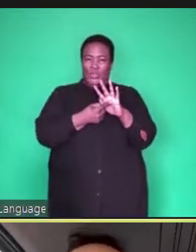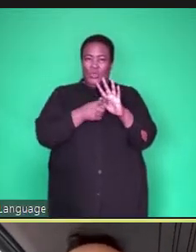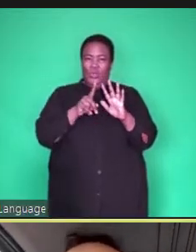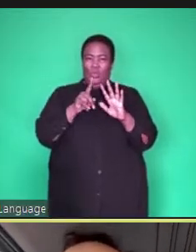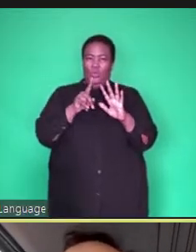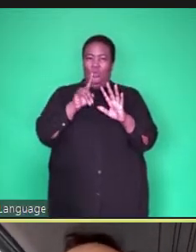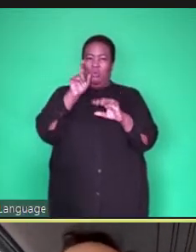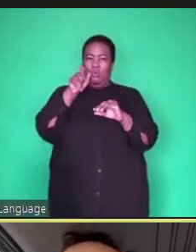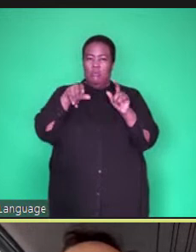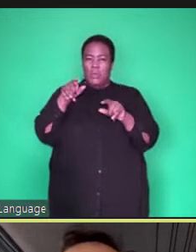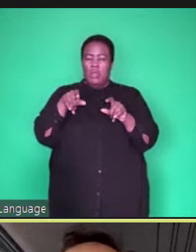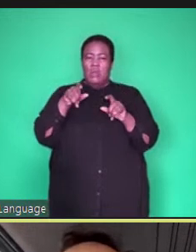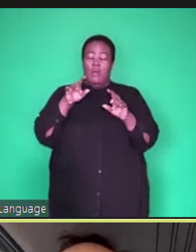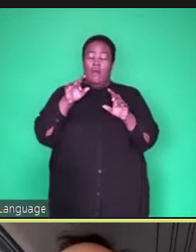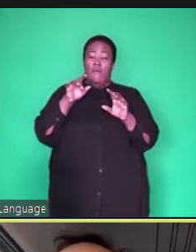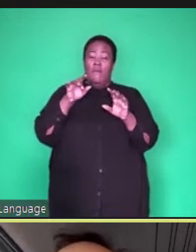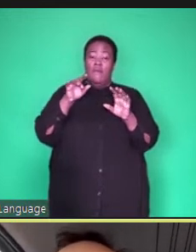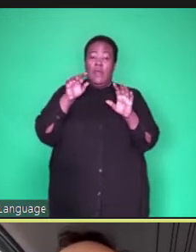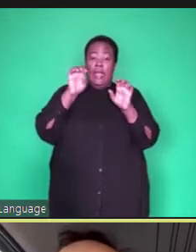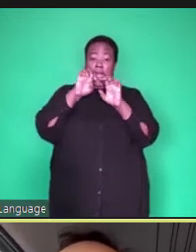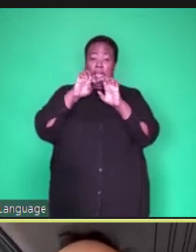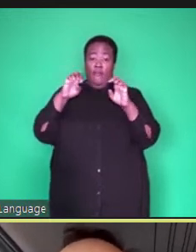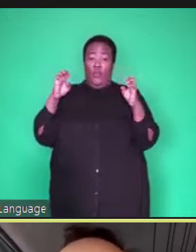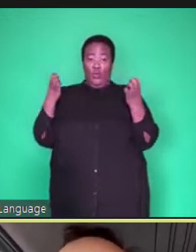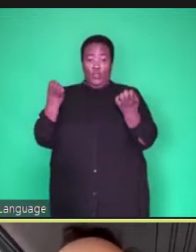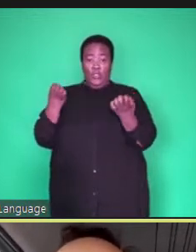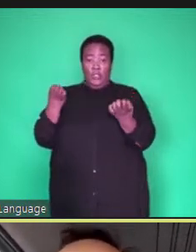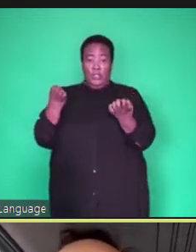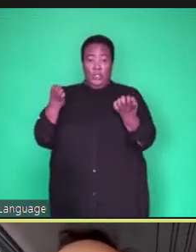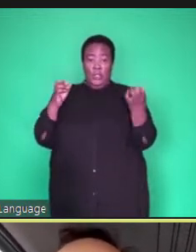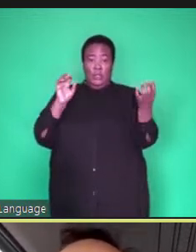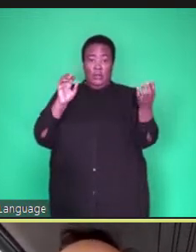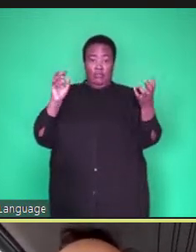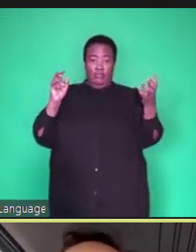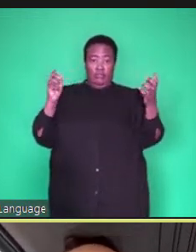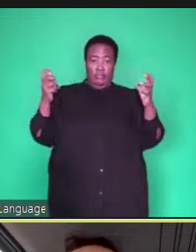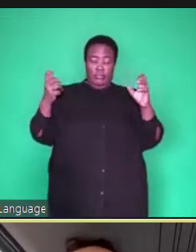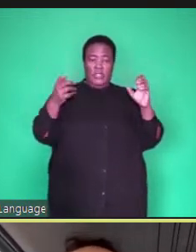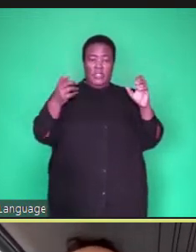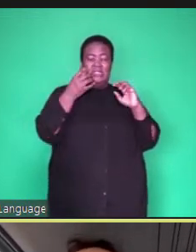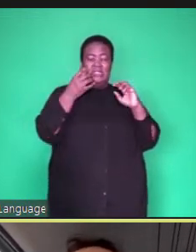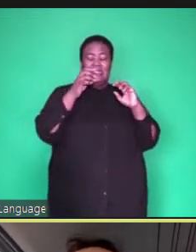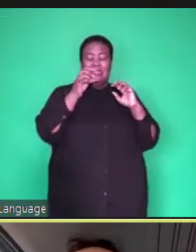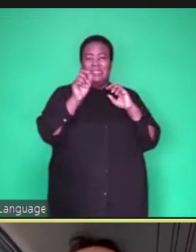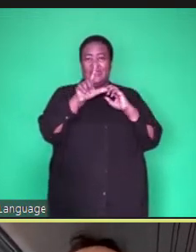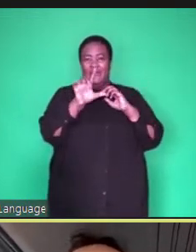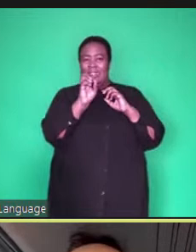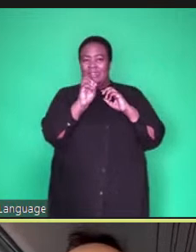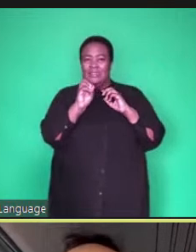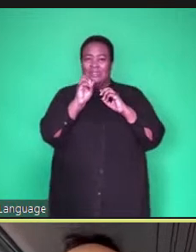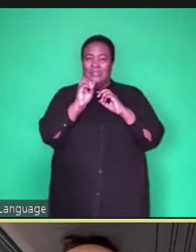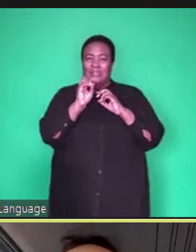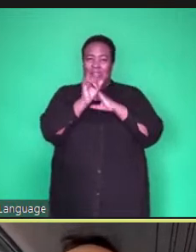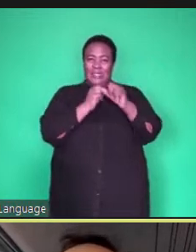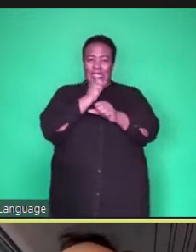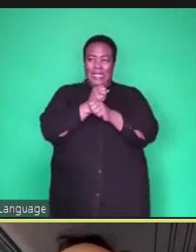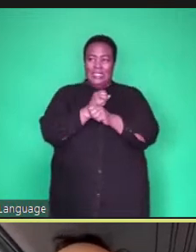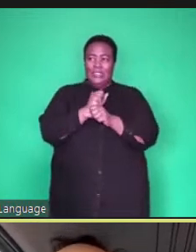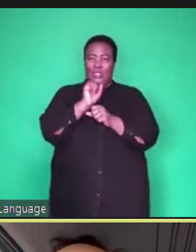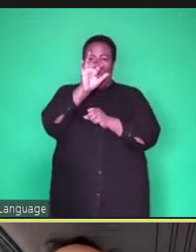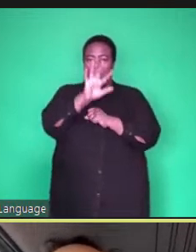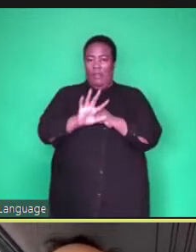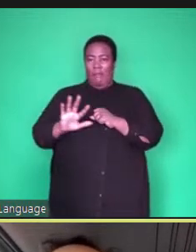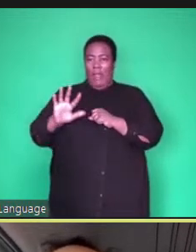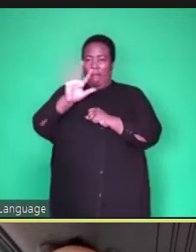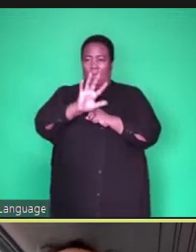evolution of urbanization over the last 70 years or so. On the map and on the